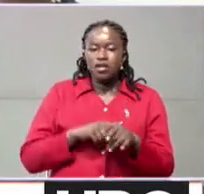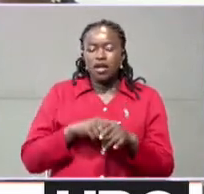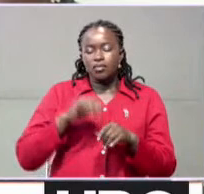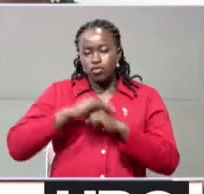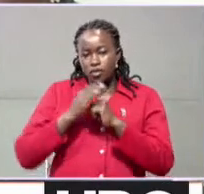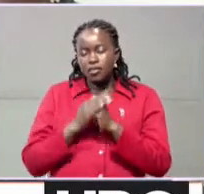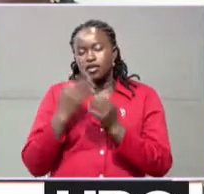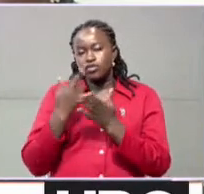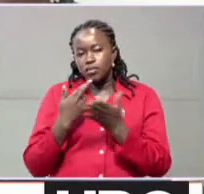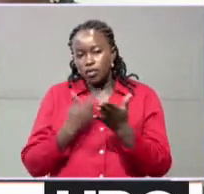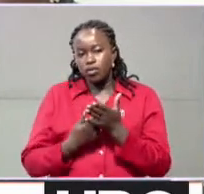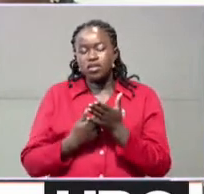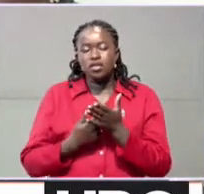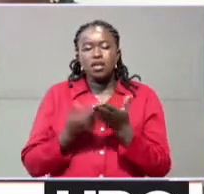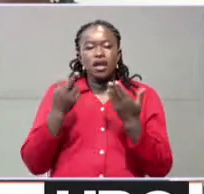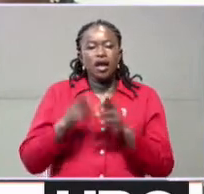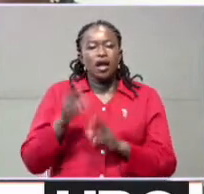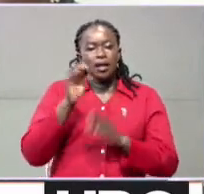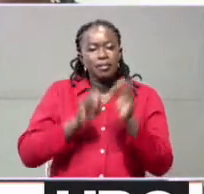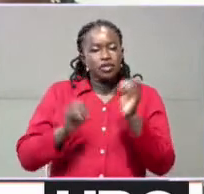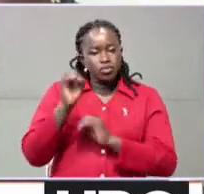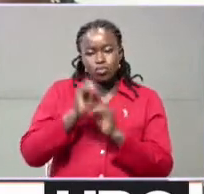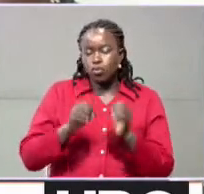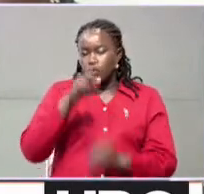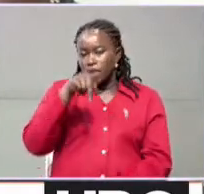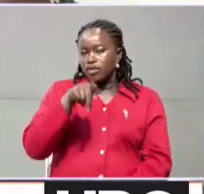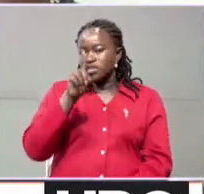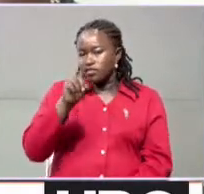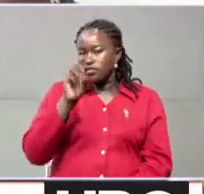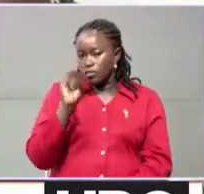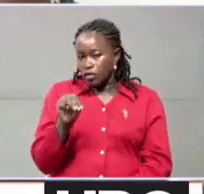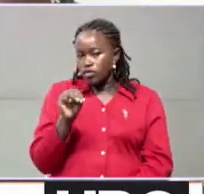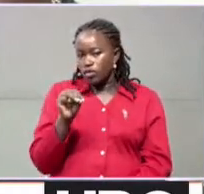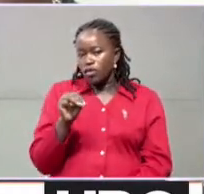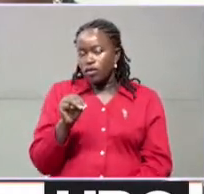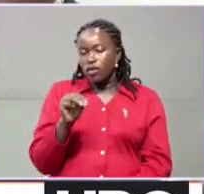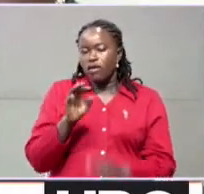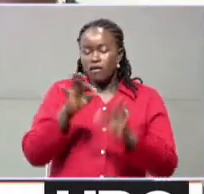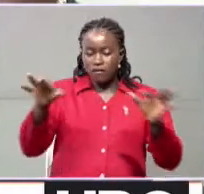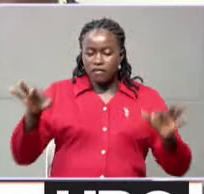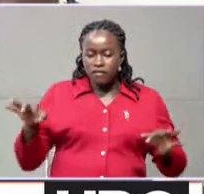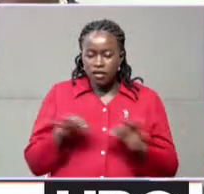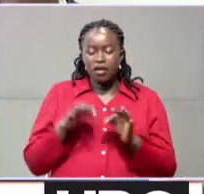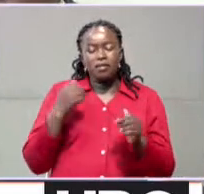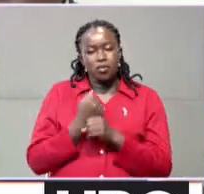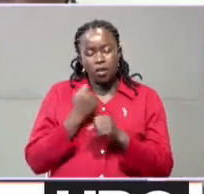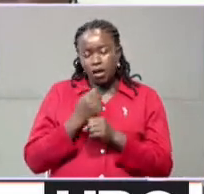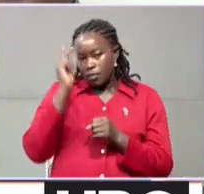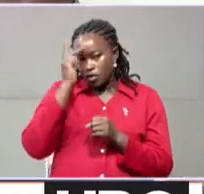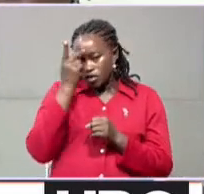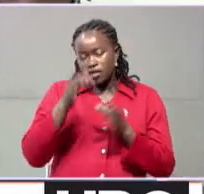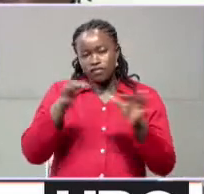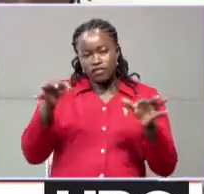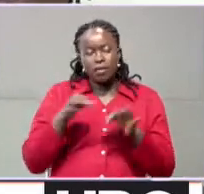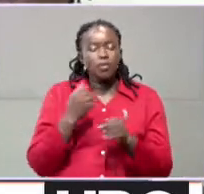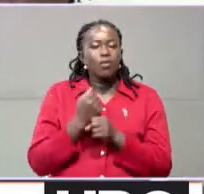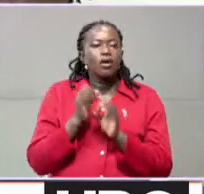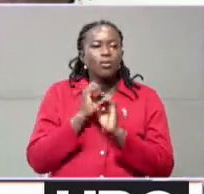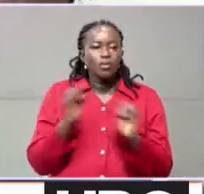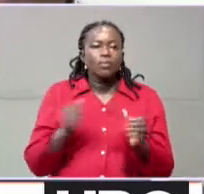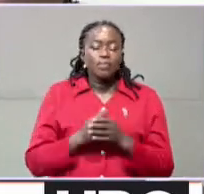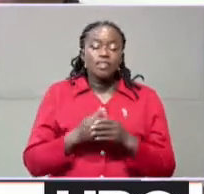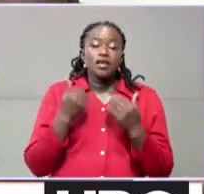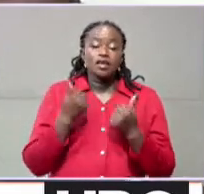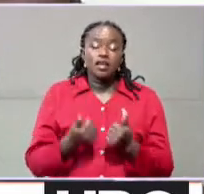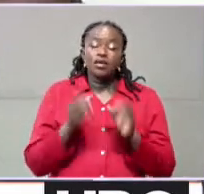was no paris development model police framework so i'm going to read it the way we had presented currently there